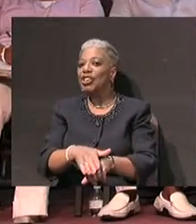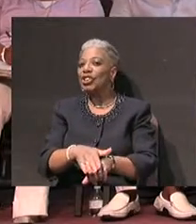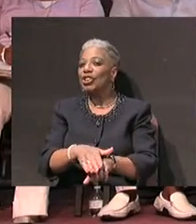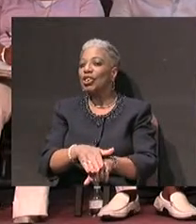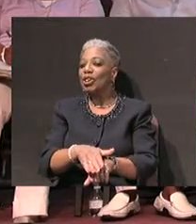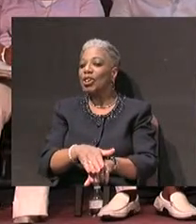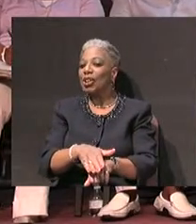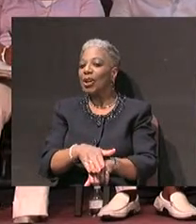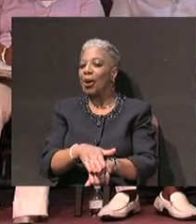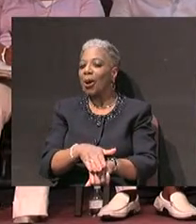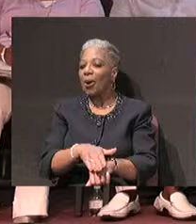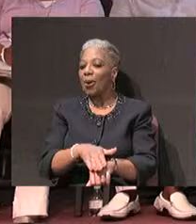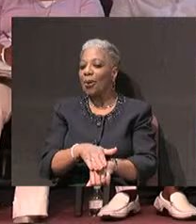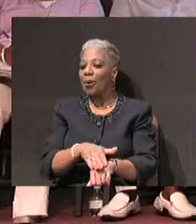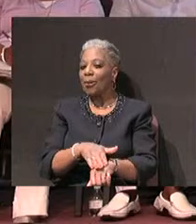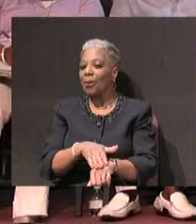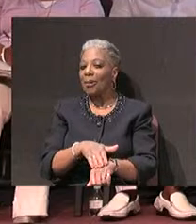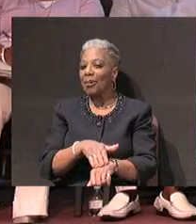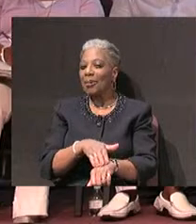Amen.